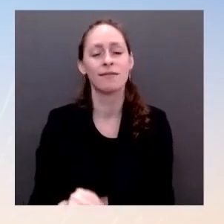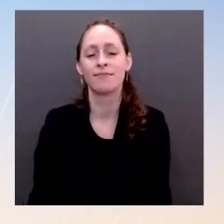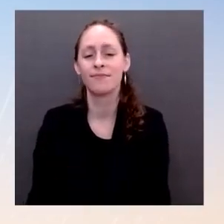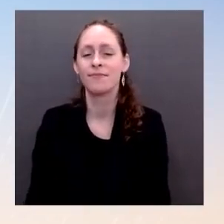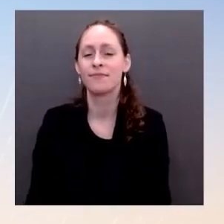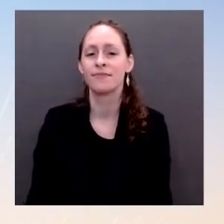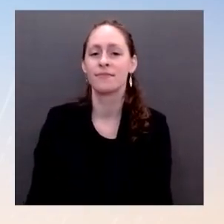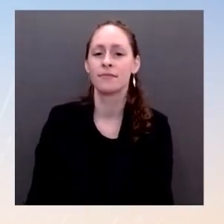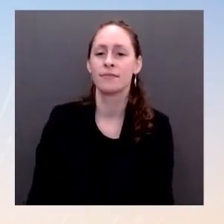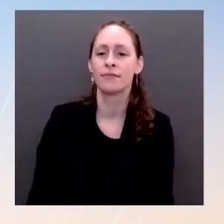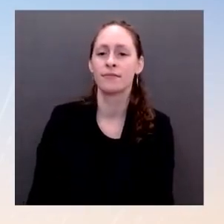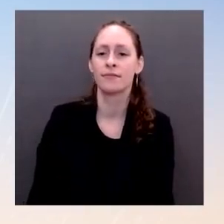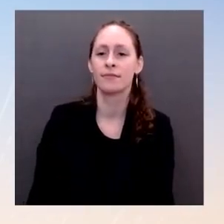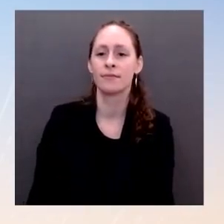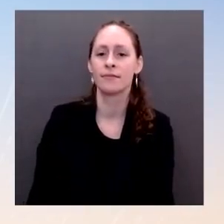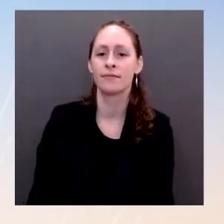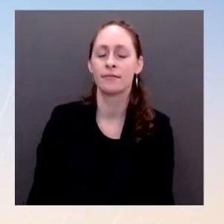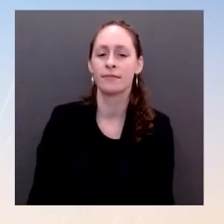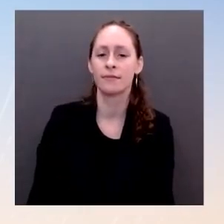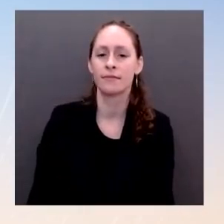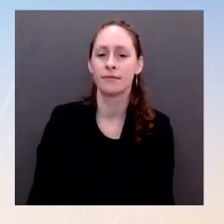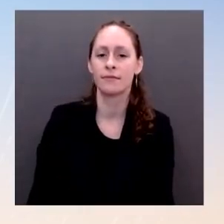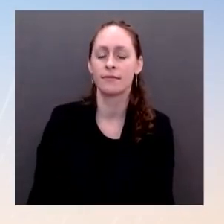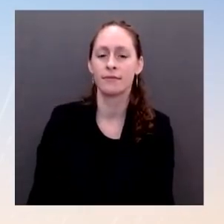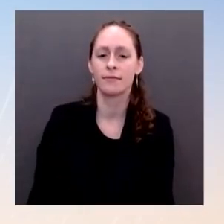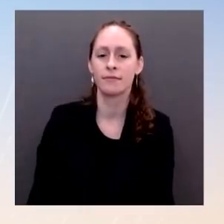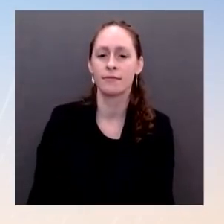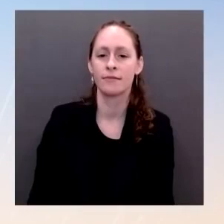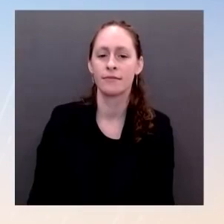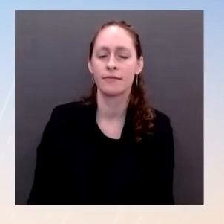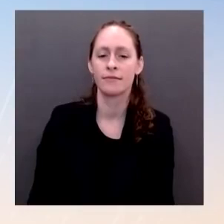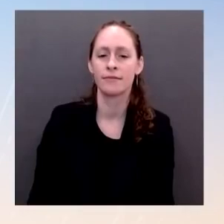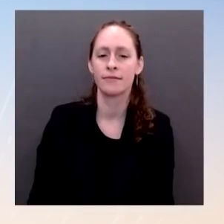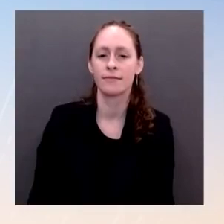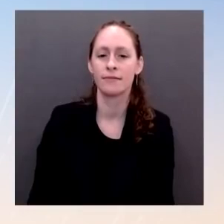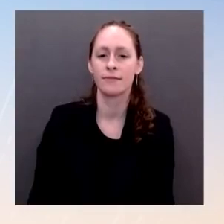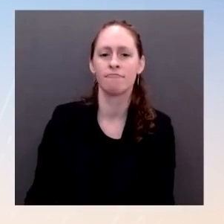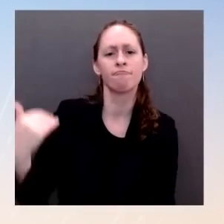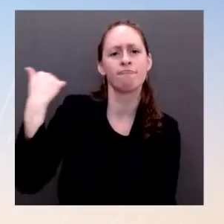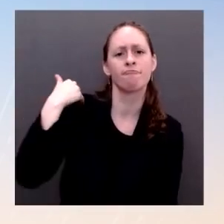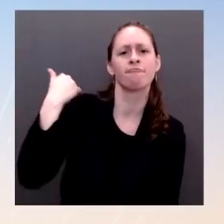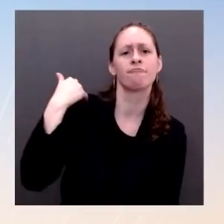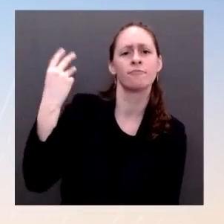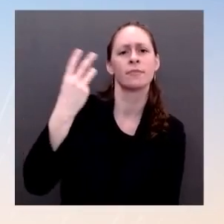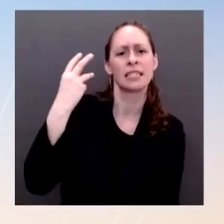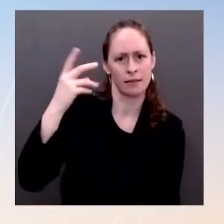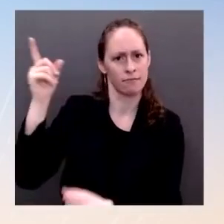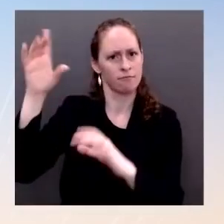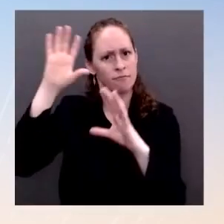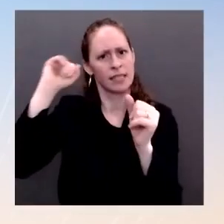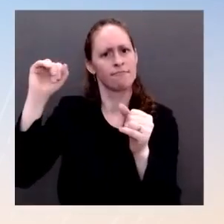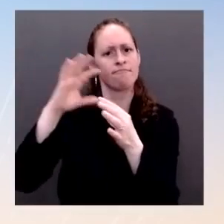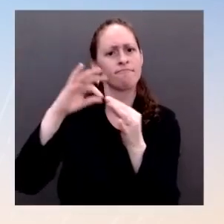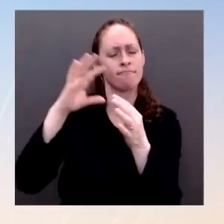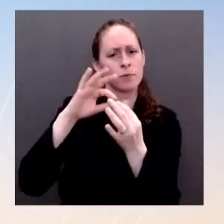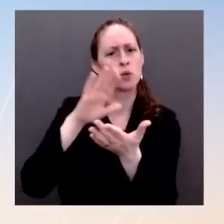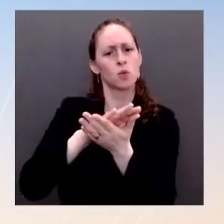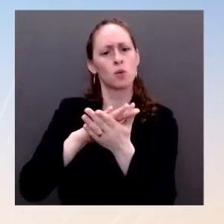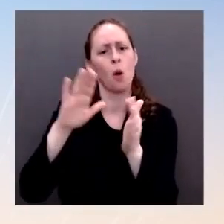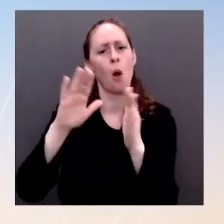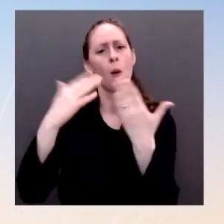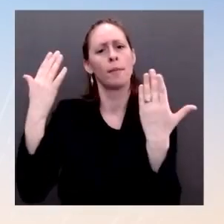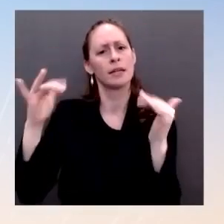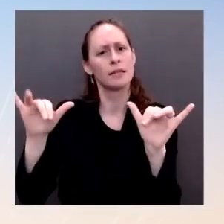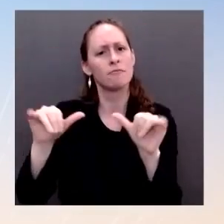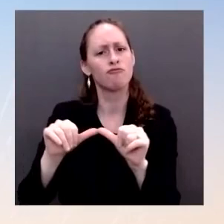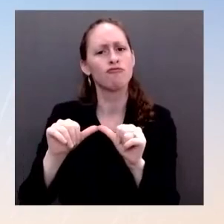open, referenced the tens of billions of dollars that were sent out in the COVID rescue plan. And he said that quote, not every district has